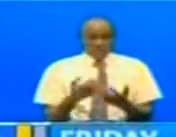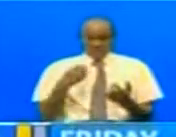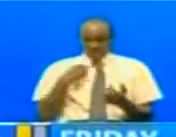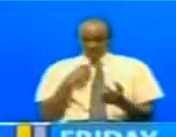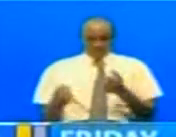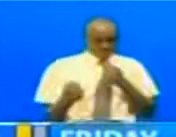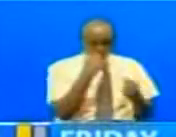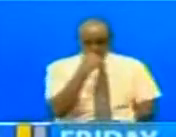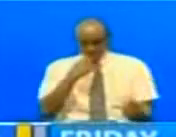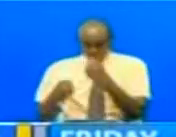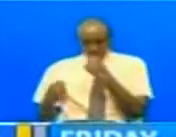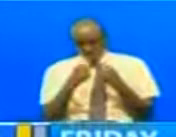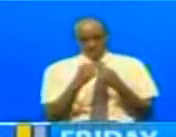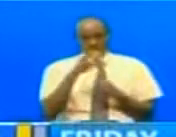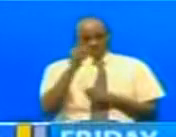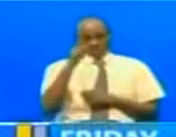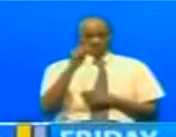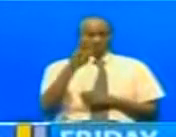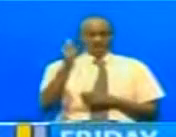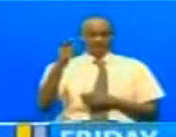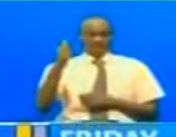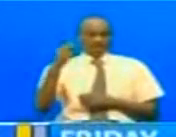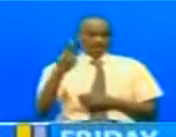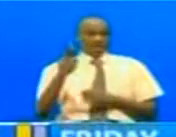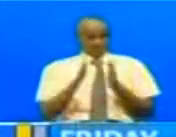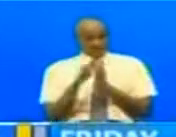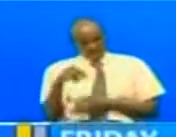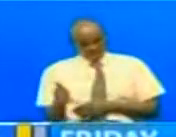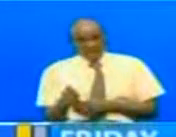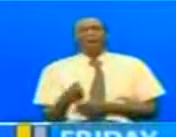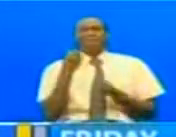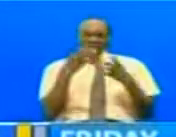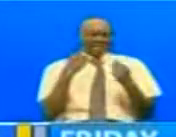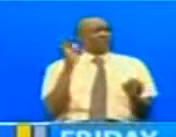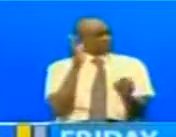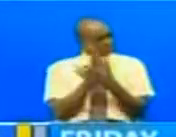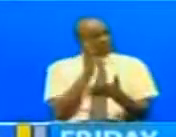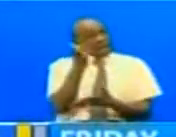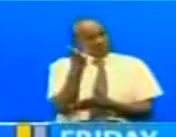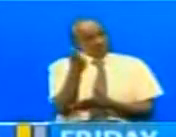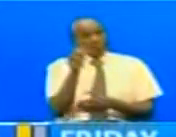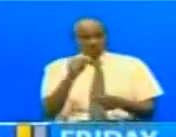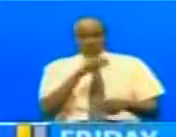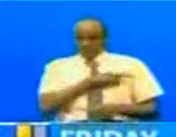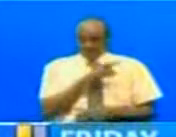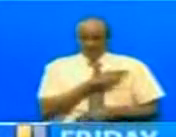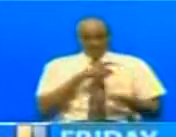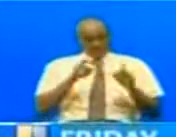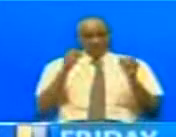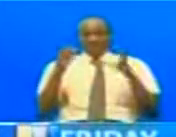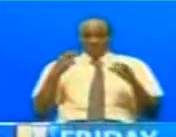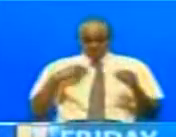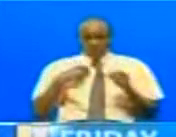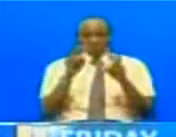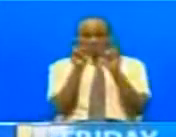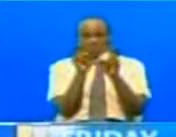between boxing champion of Floyd Mayweather and Manny Pacquiao. Other than the billions of shilling that he's expected to generate, many will be glued to their screens